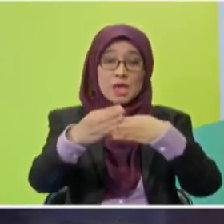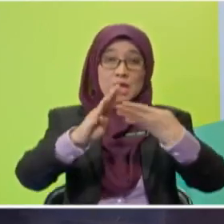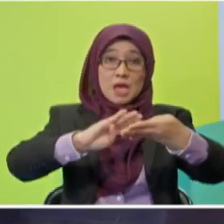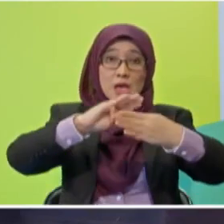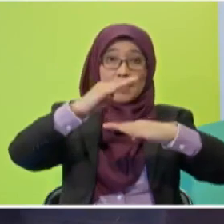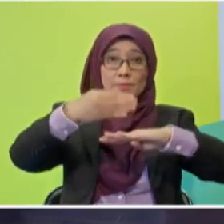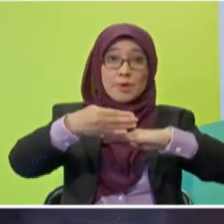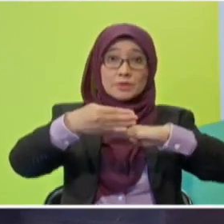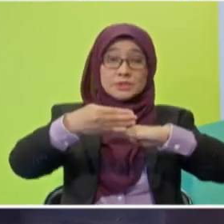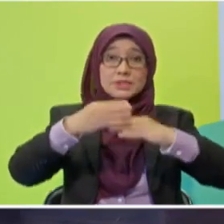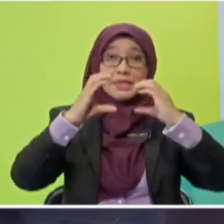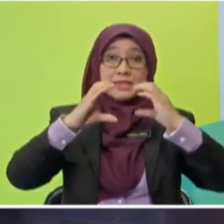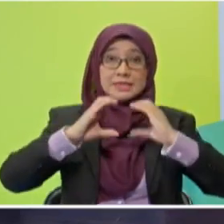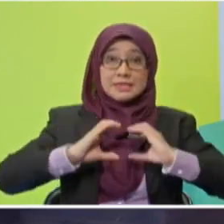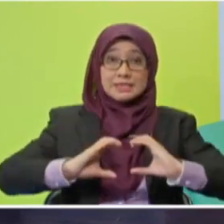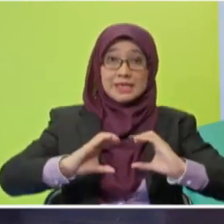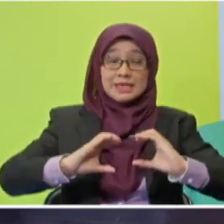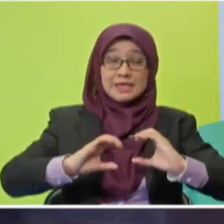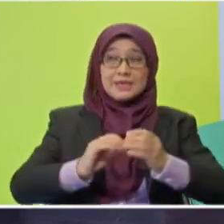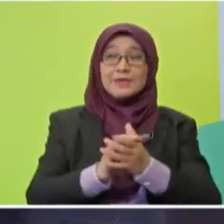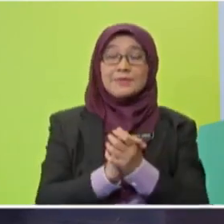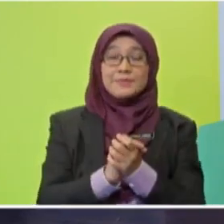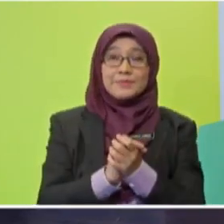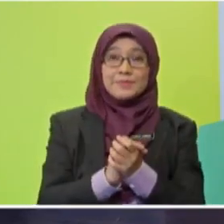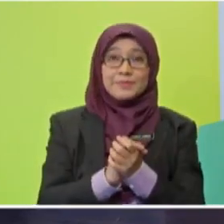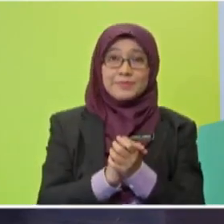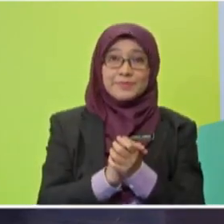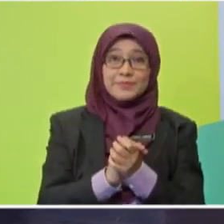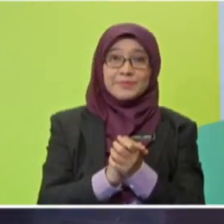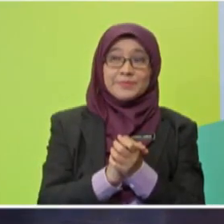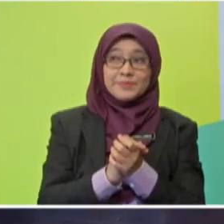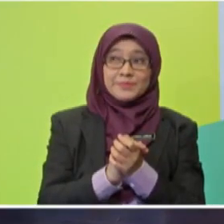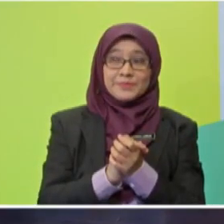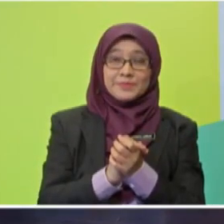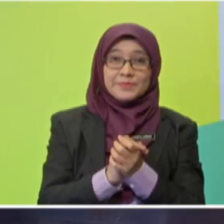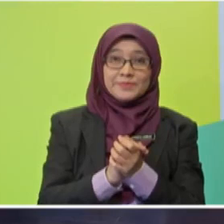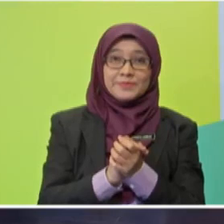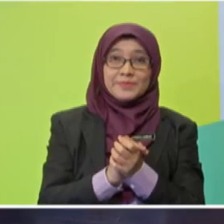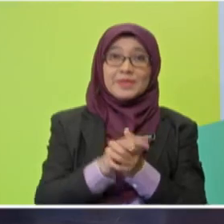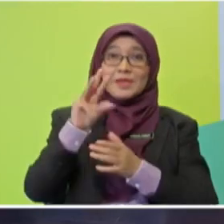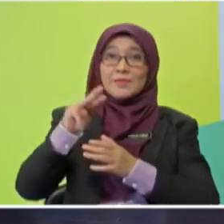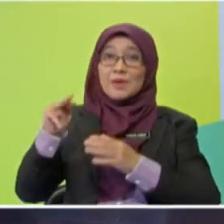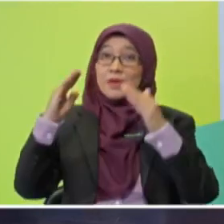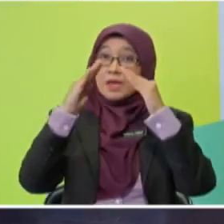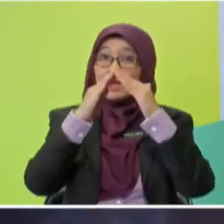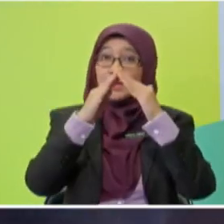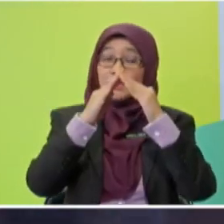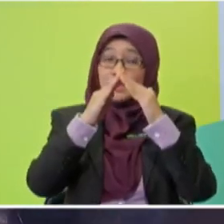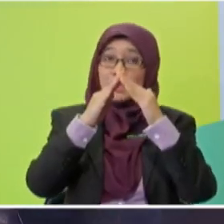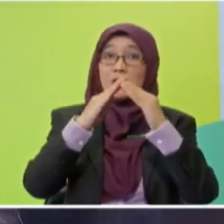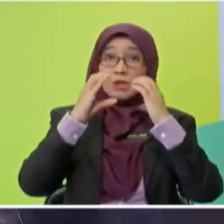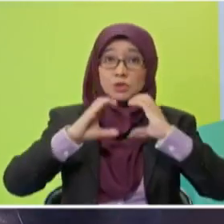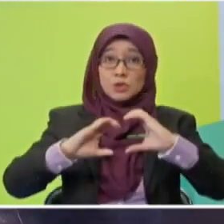20.86 divide by 0.2. My friends at home, I think you can help me here. Remember what Teacher Carla